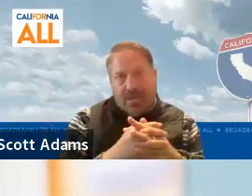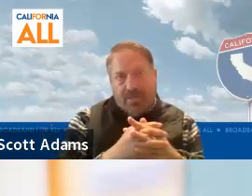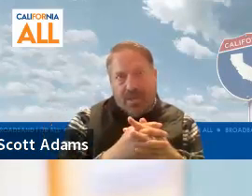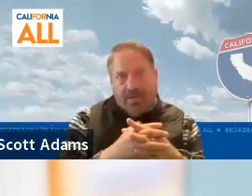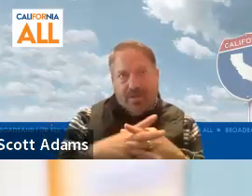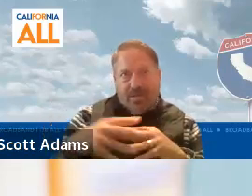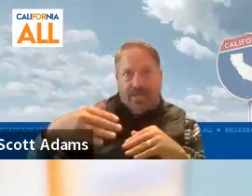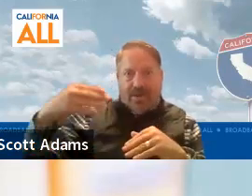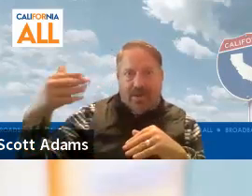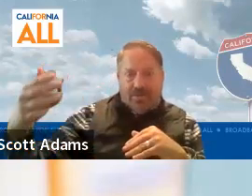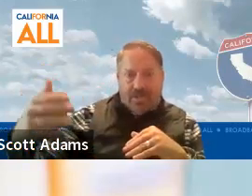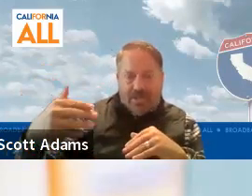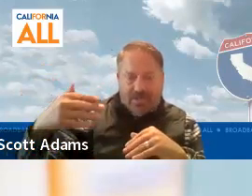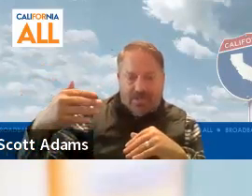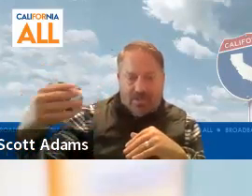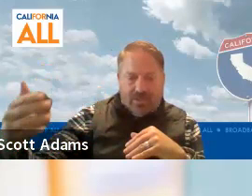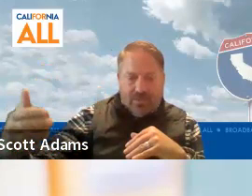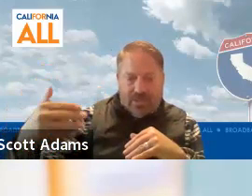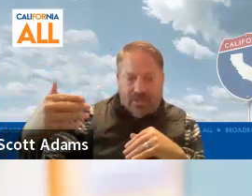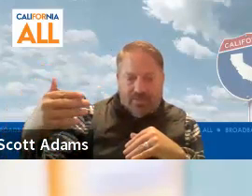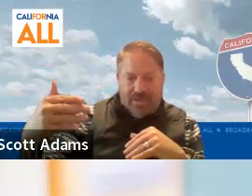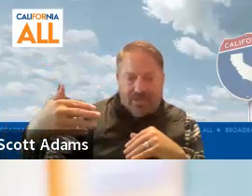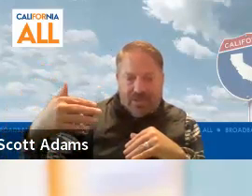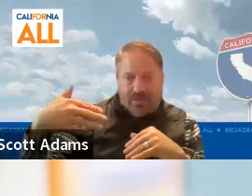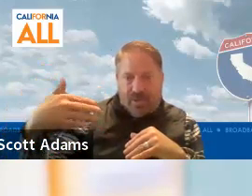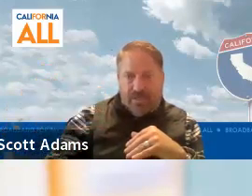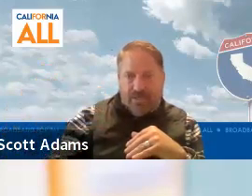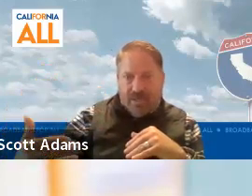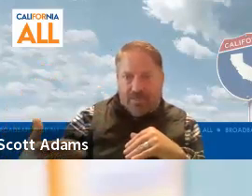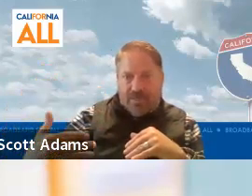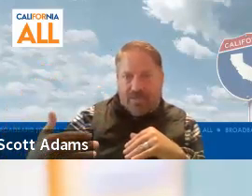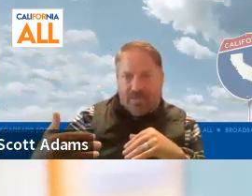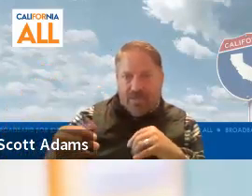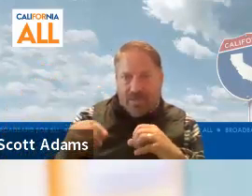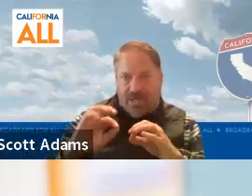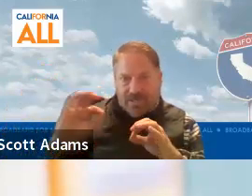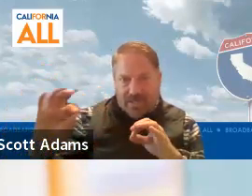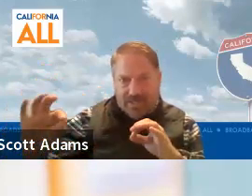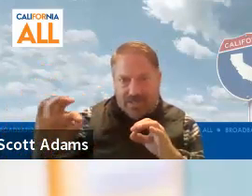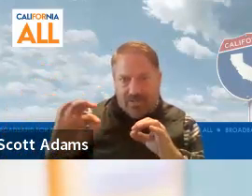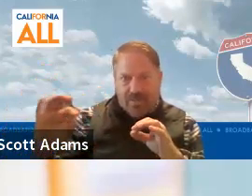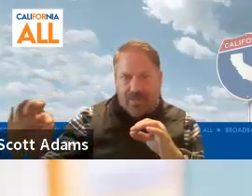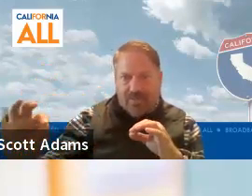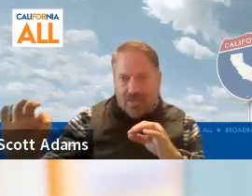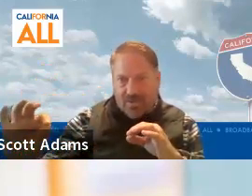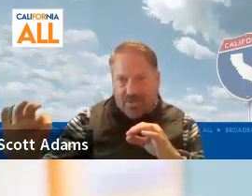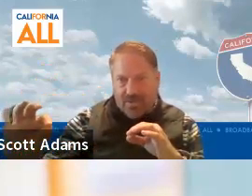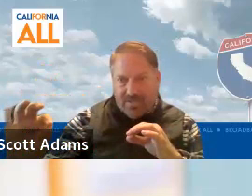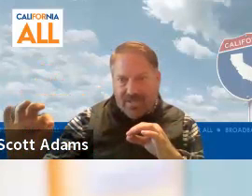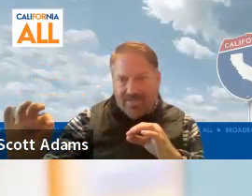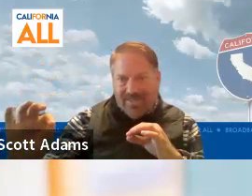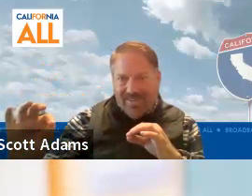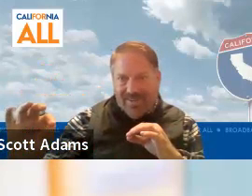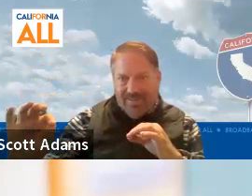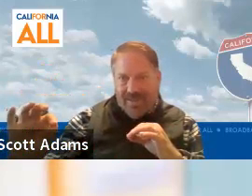entities that carrying those, like the digital equity message, the broadband adoption message, and tying it to specific